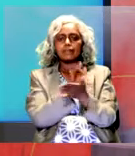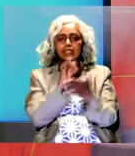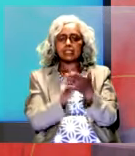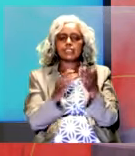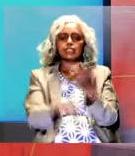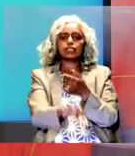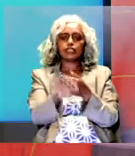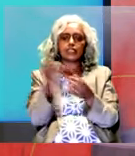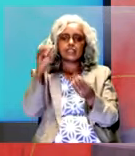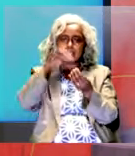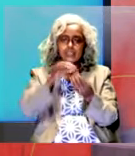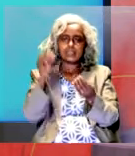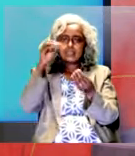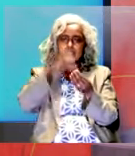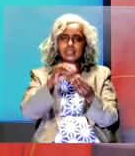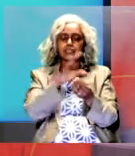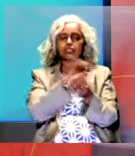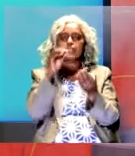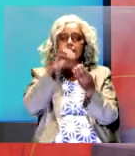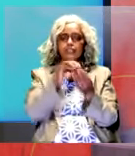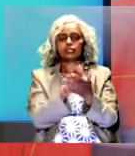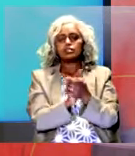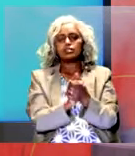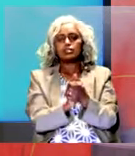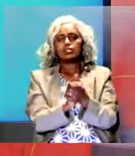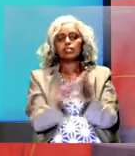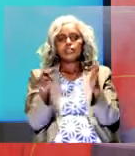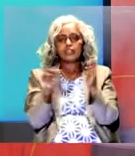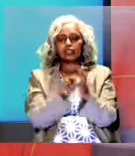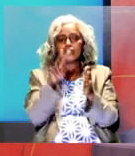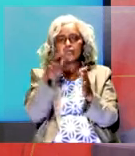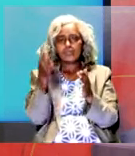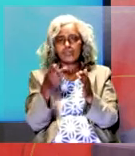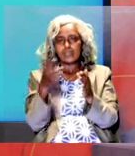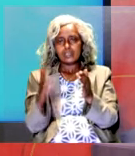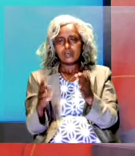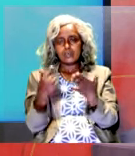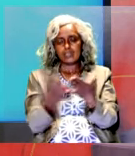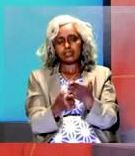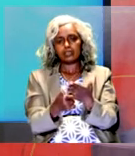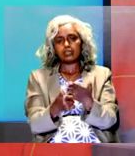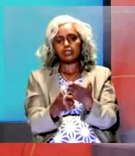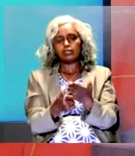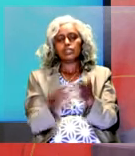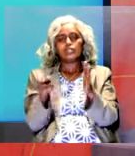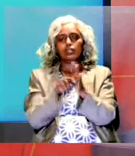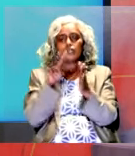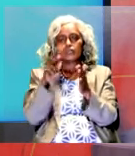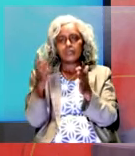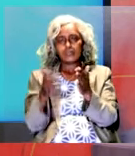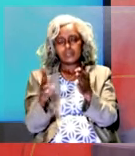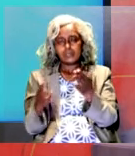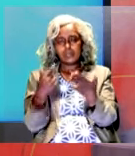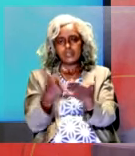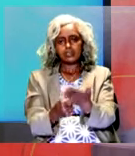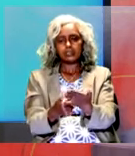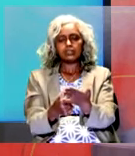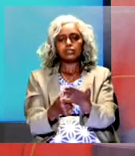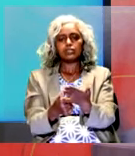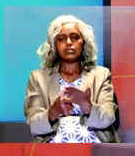it's getting increasing. By the way, negative 2 over 7 is here. Negative 2 over 7 is